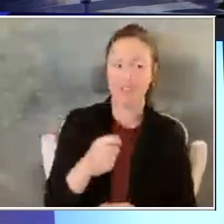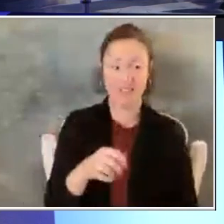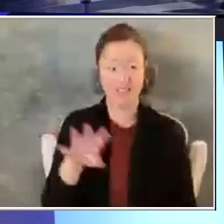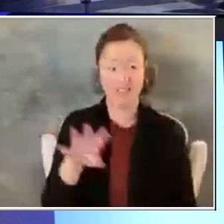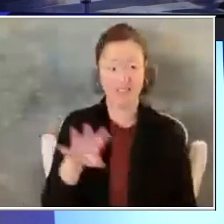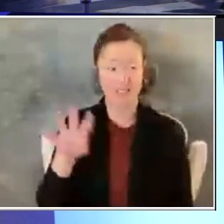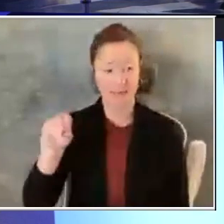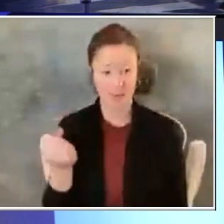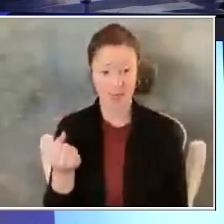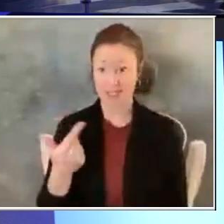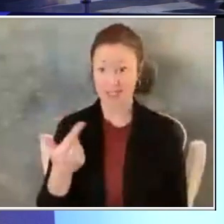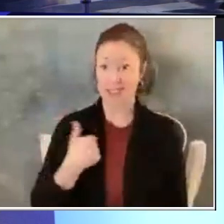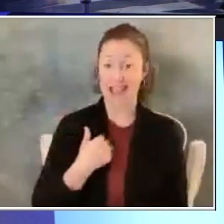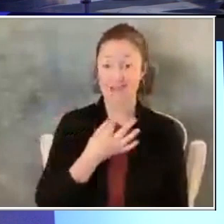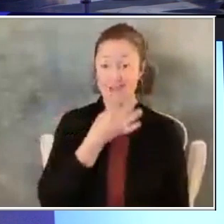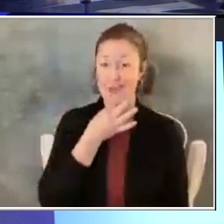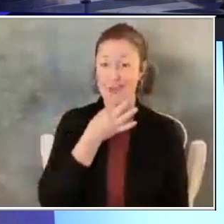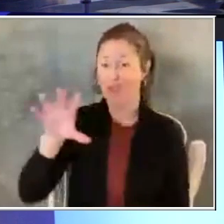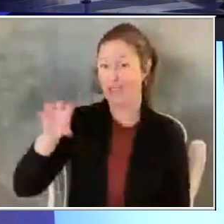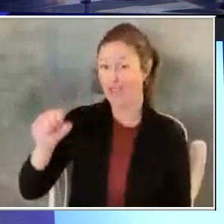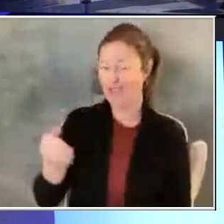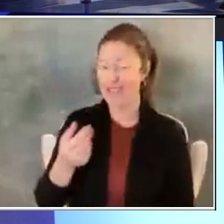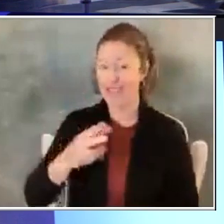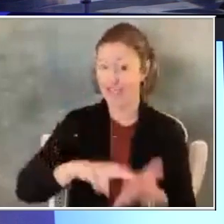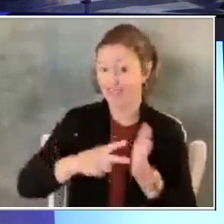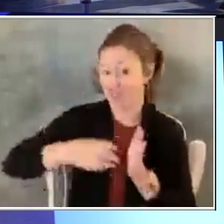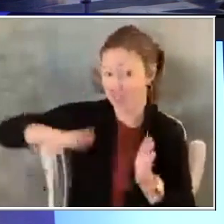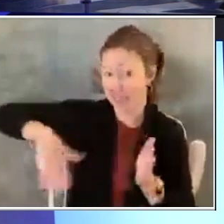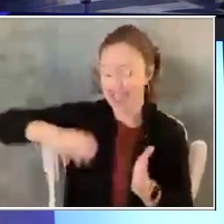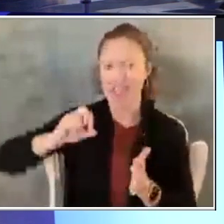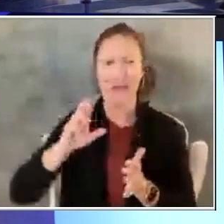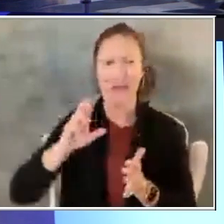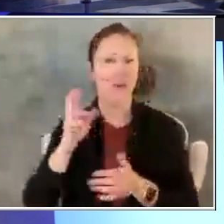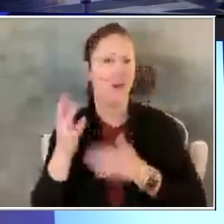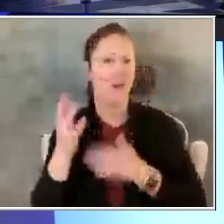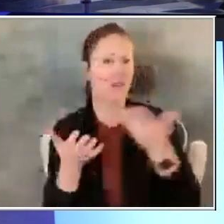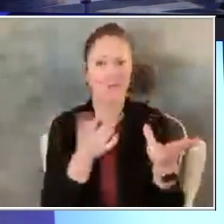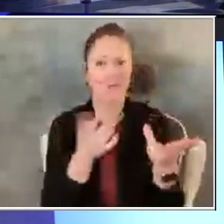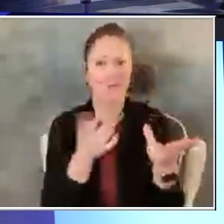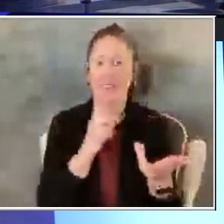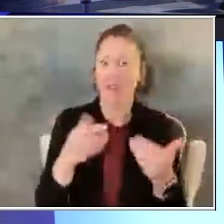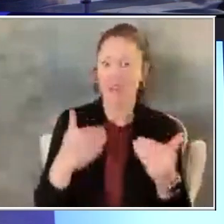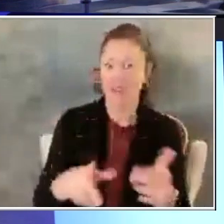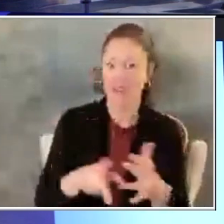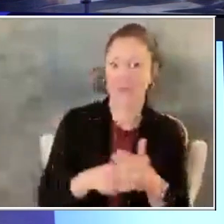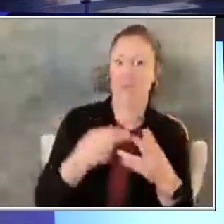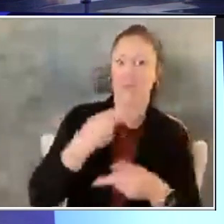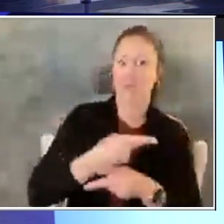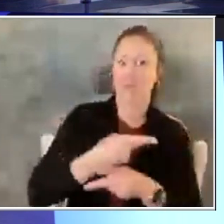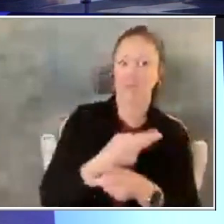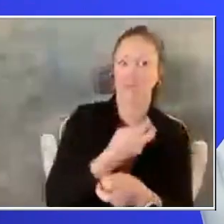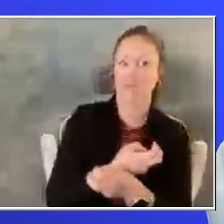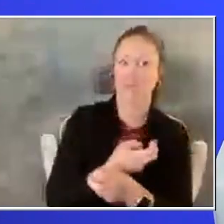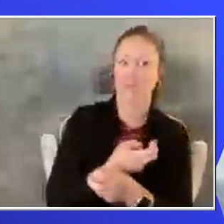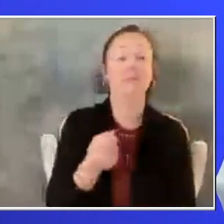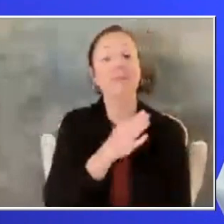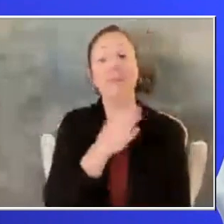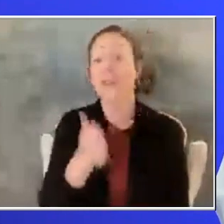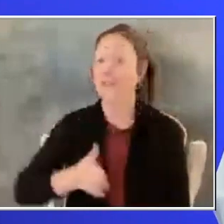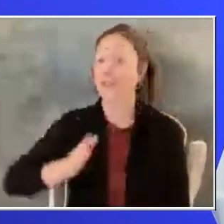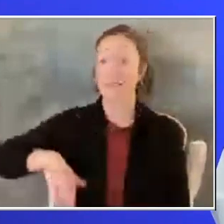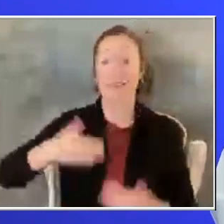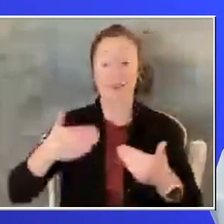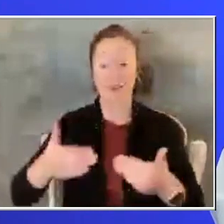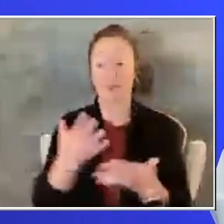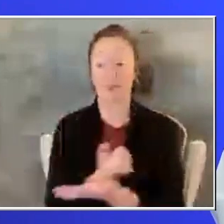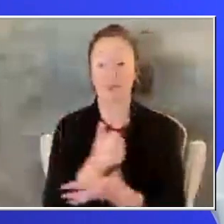out of my 40s. Is it too late then? Or is it never one of those never too late to start taking care of your bone health? It's never too late to start doing the right thing